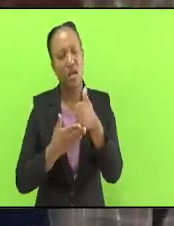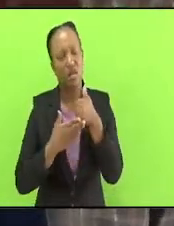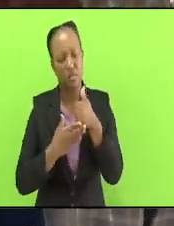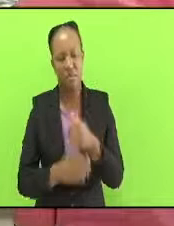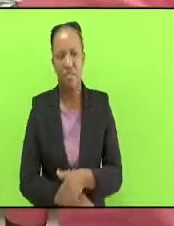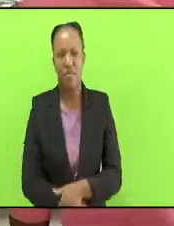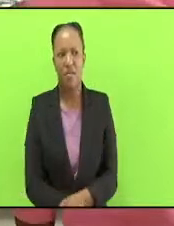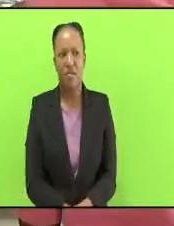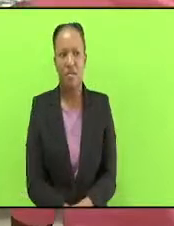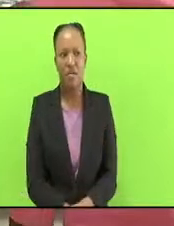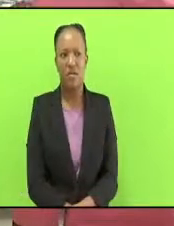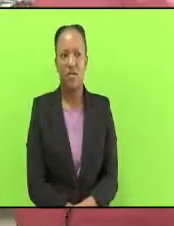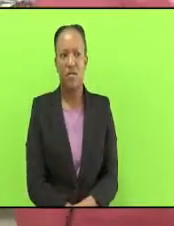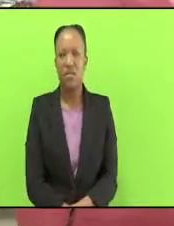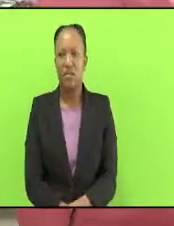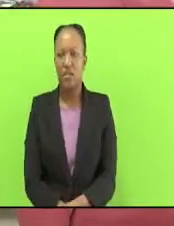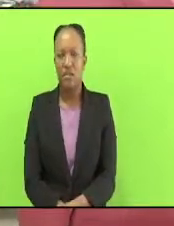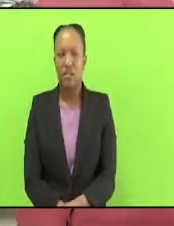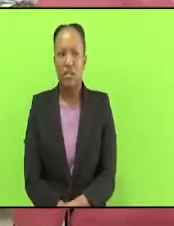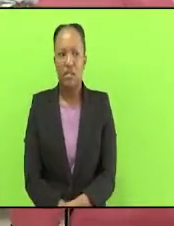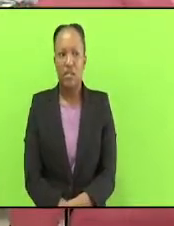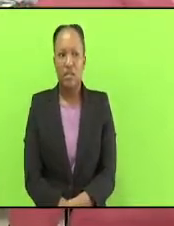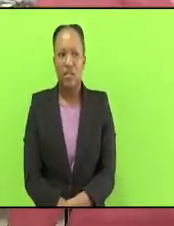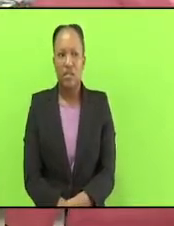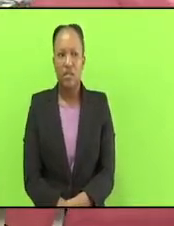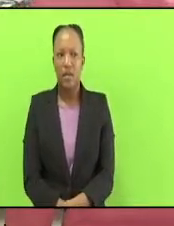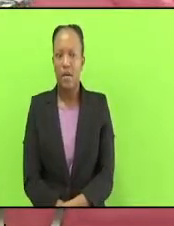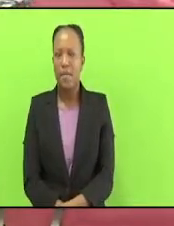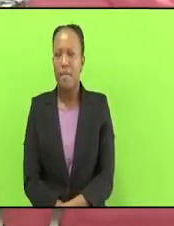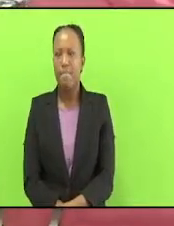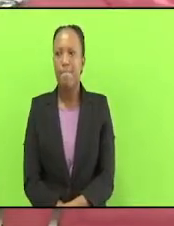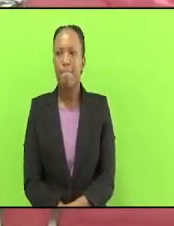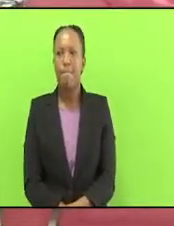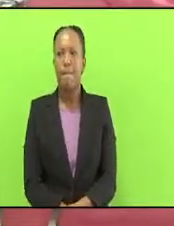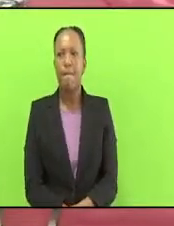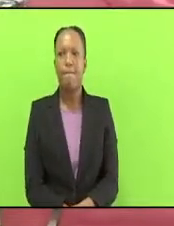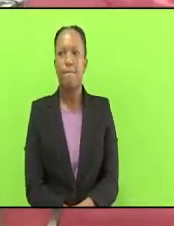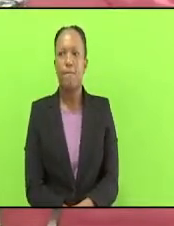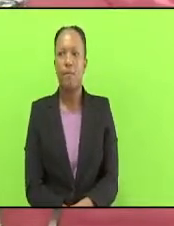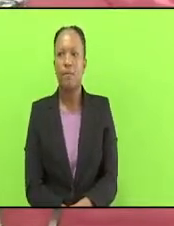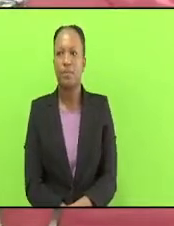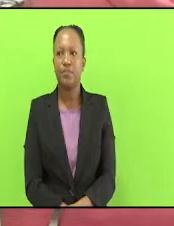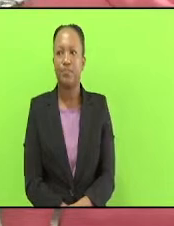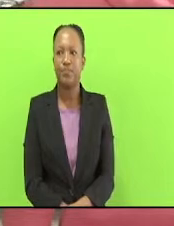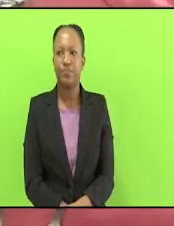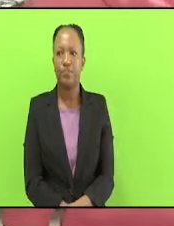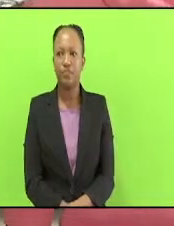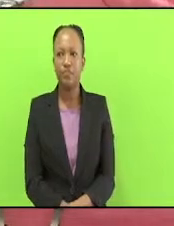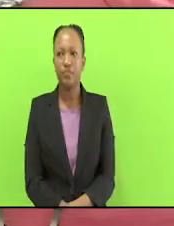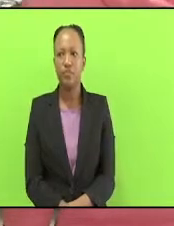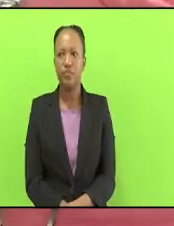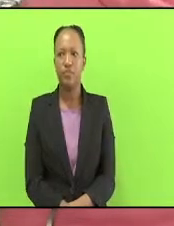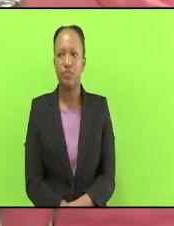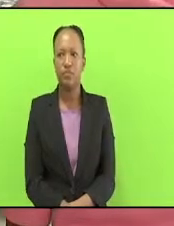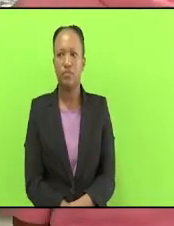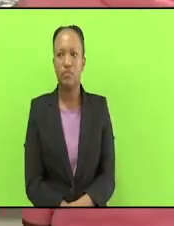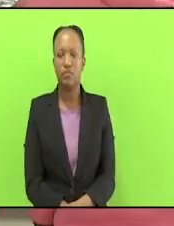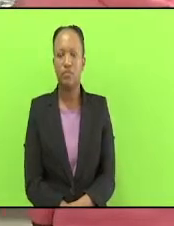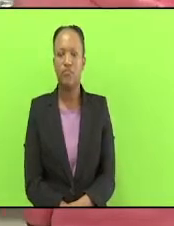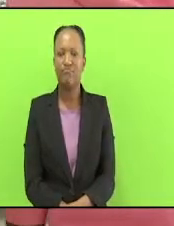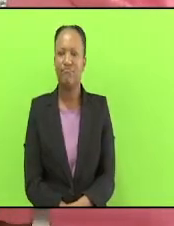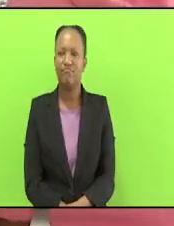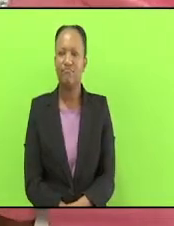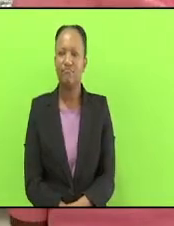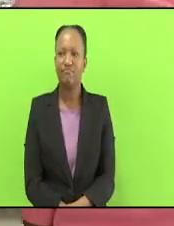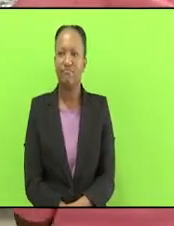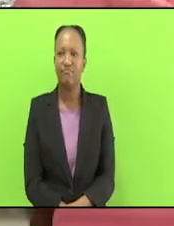bašwa. It's fine. I am making this humble plea because I have a younger sibling who Okay. completed matric last year. Thank